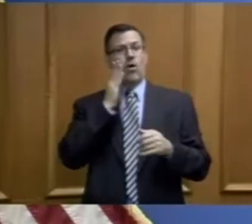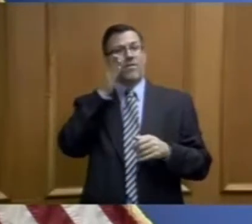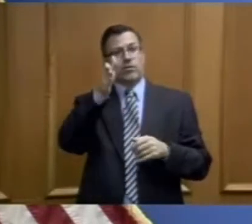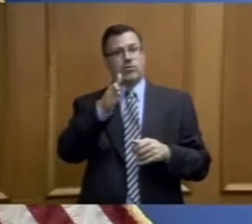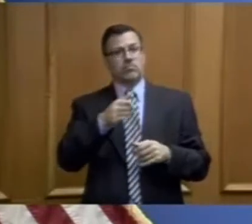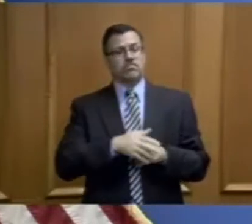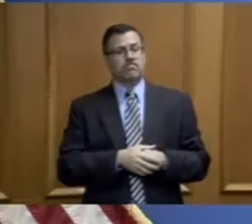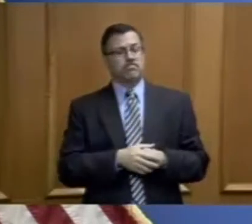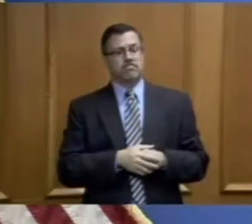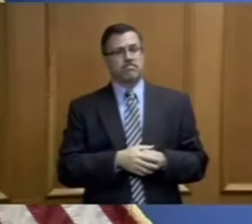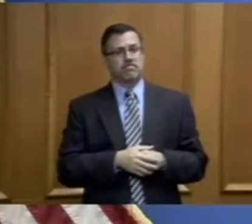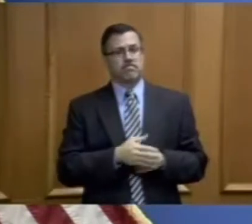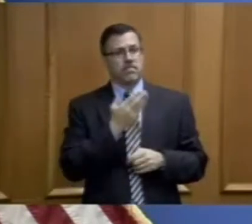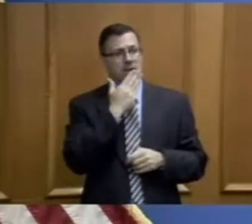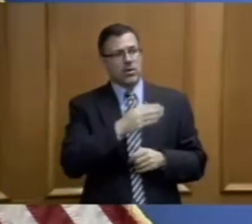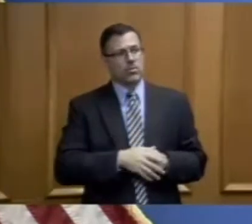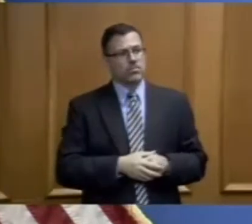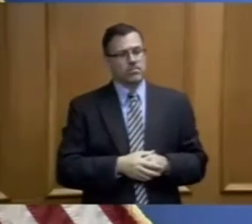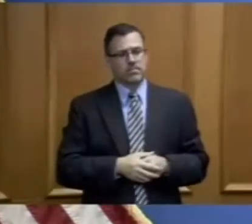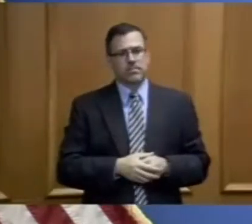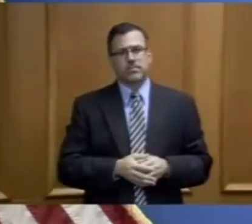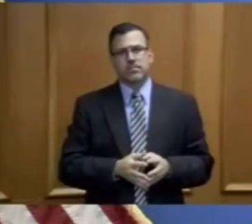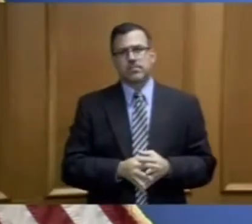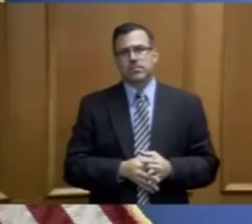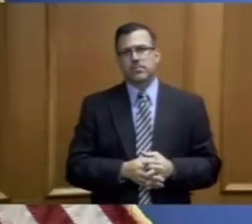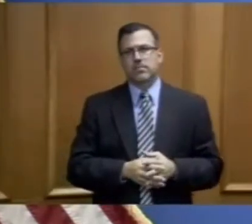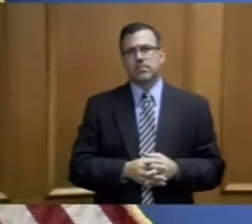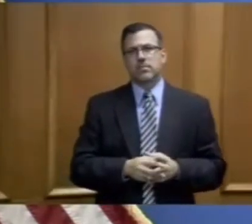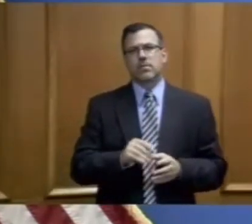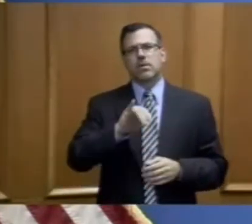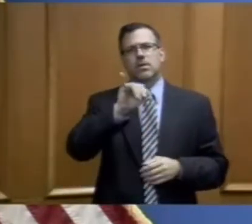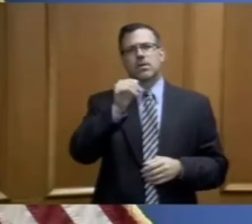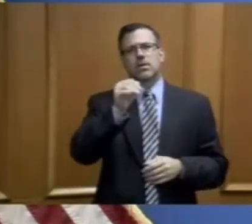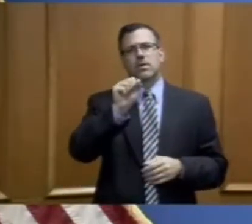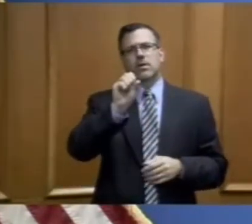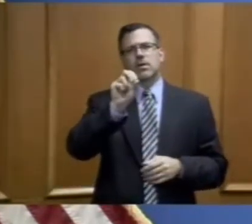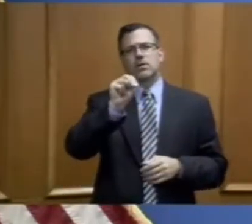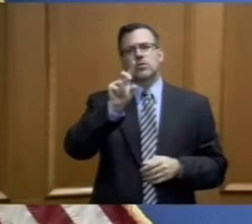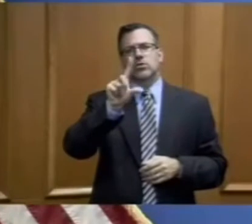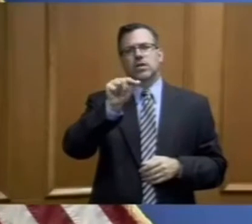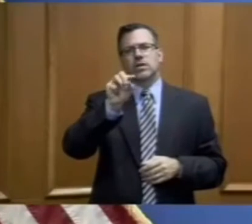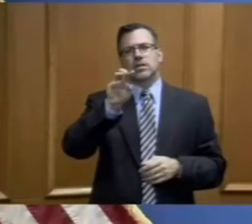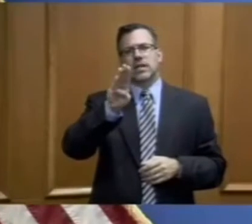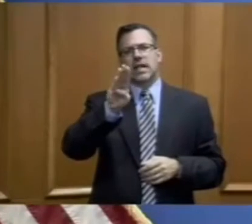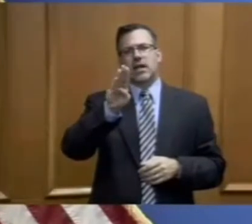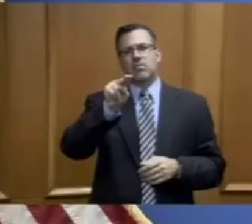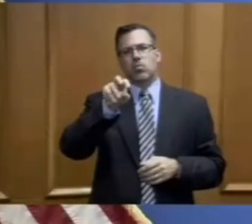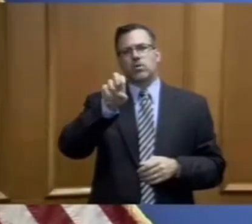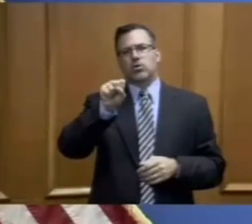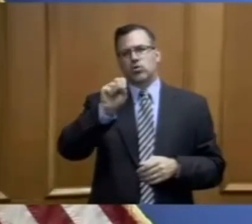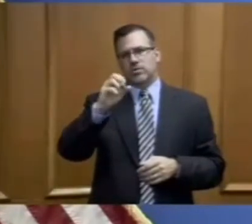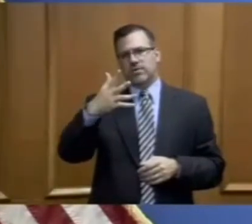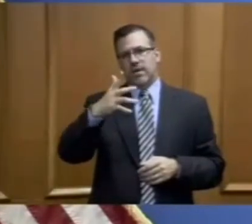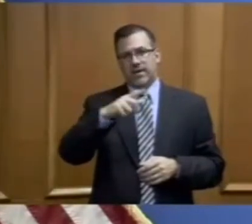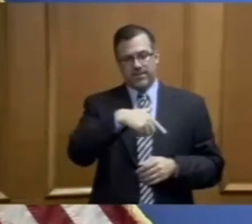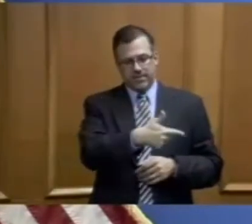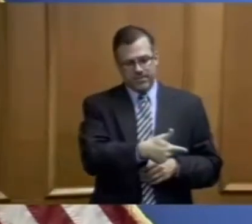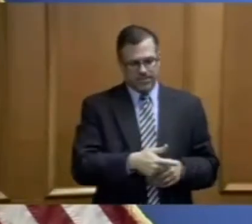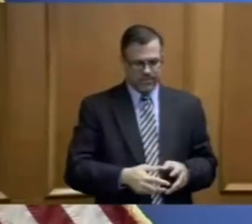Governor. Thank you. Next, we'll go to Jason Lamb with News Channel 5. Jason, your line is open.